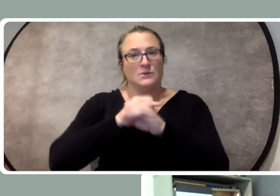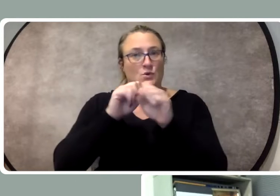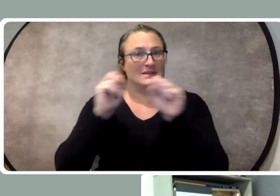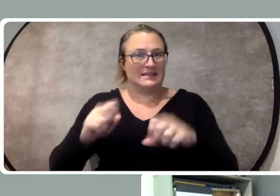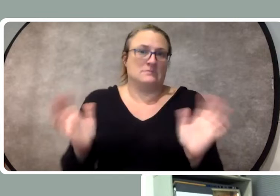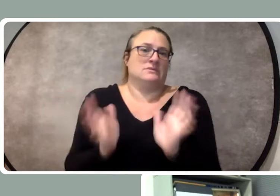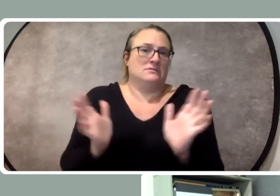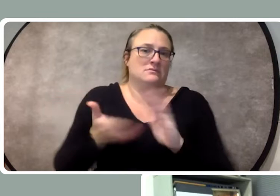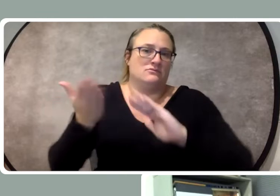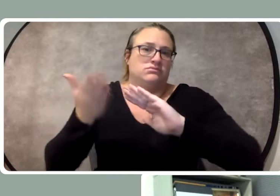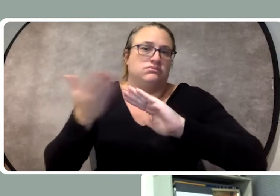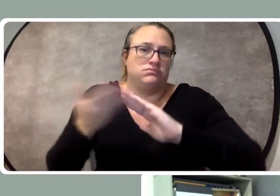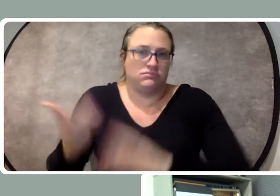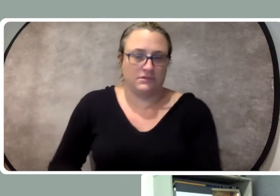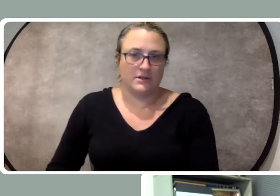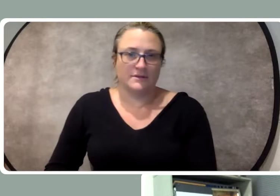cancer.